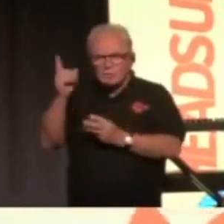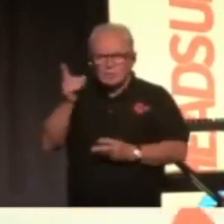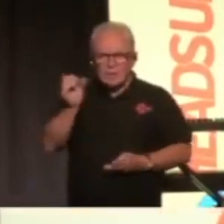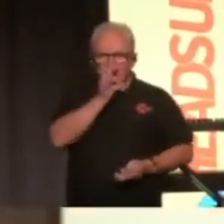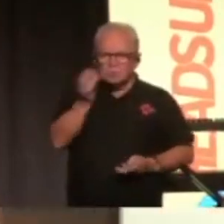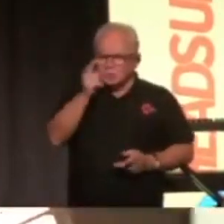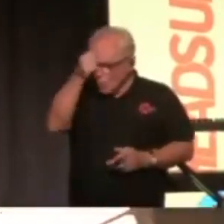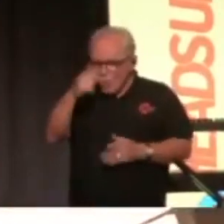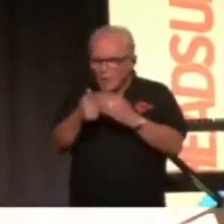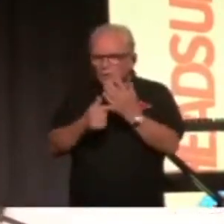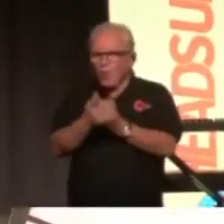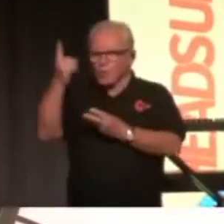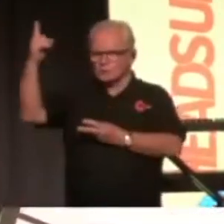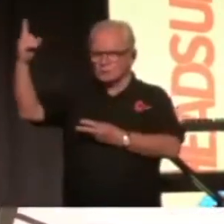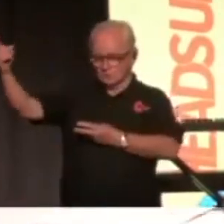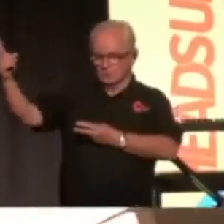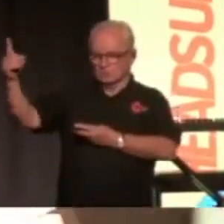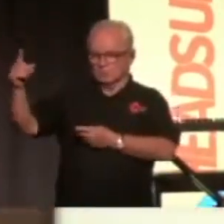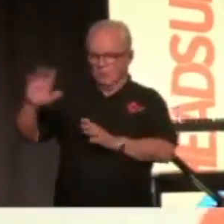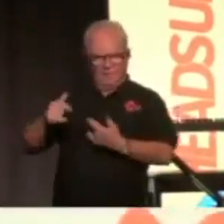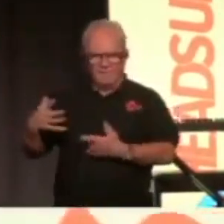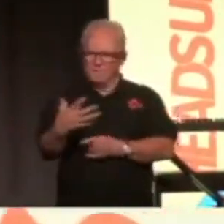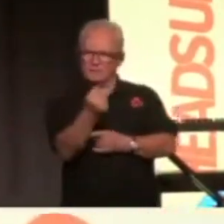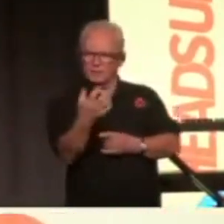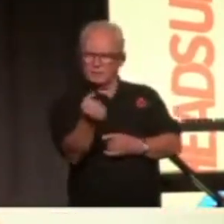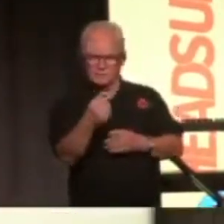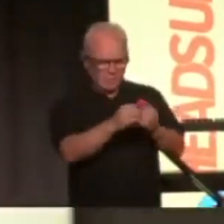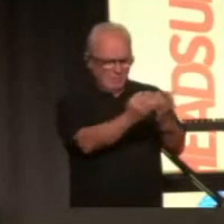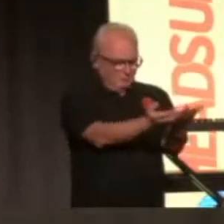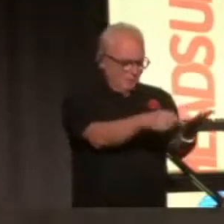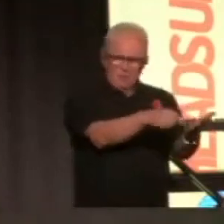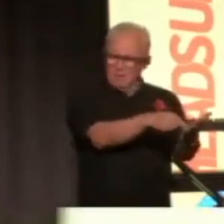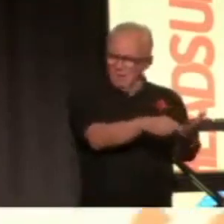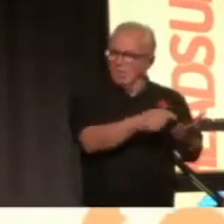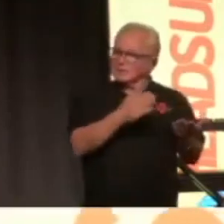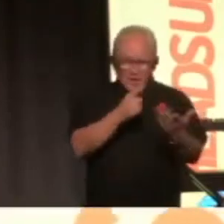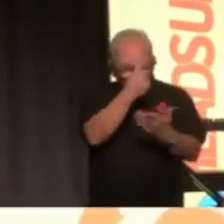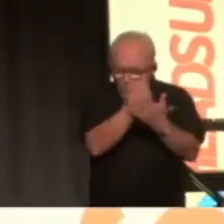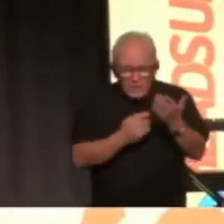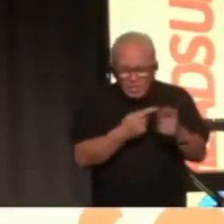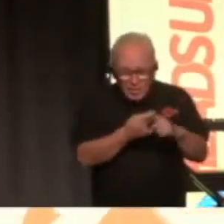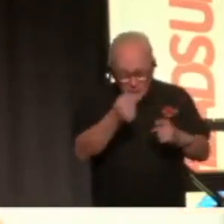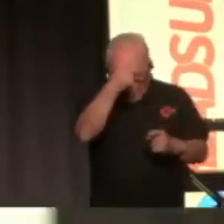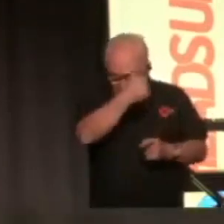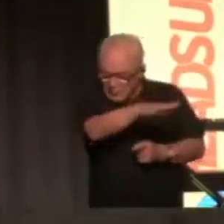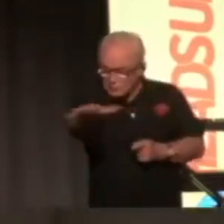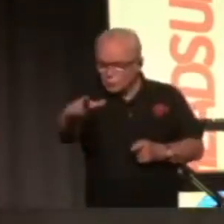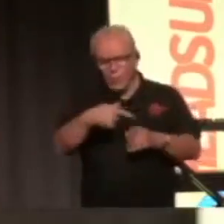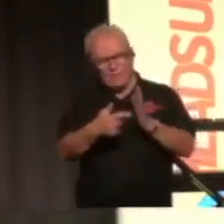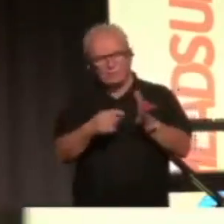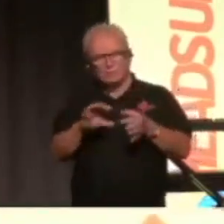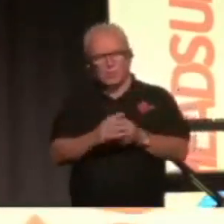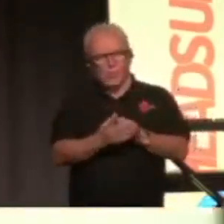What do you know about God? How are you going to find out about God? That Bible is the only thing that's going to tell you about God. That's the